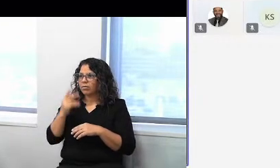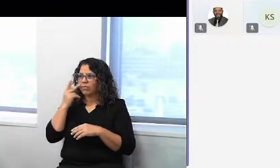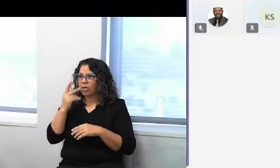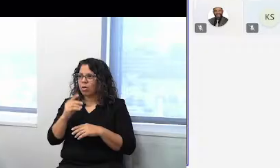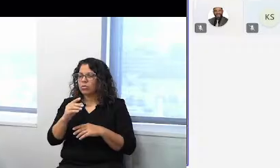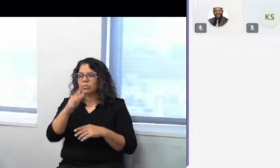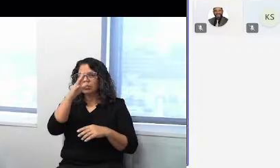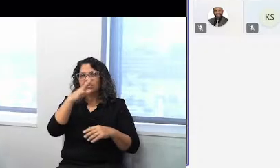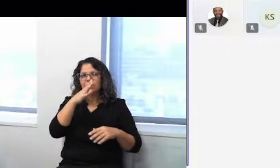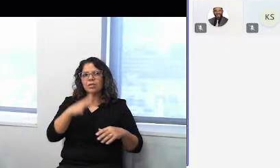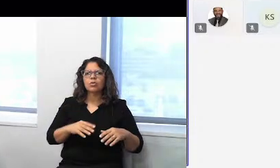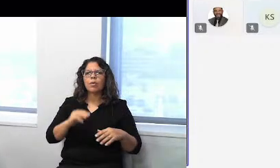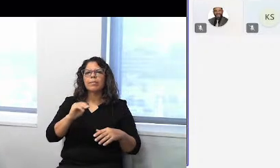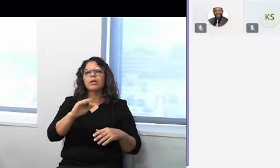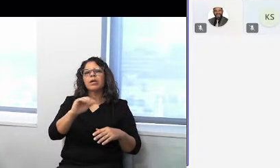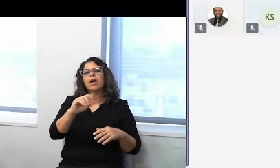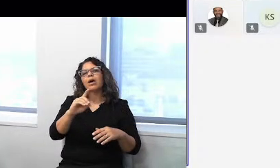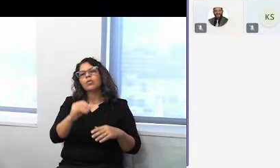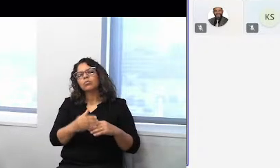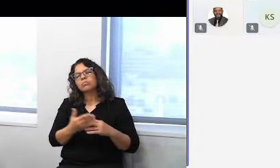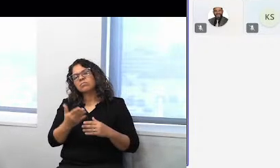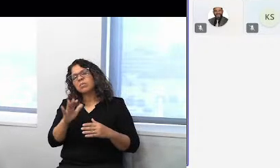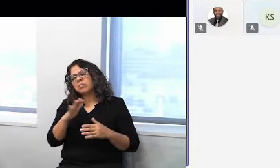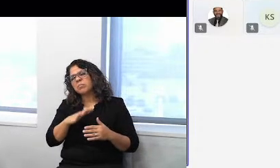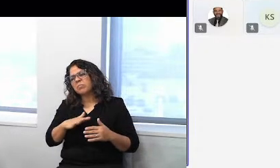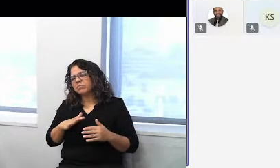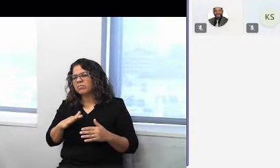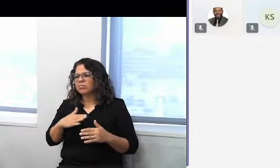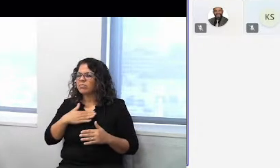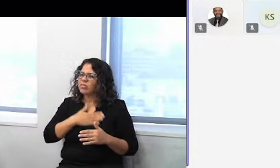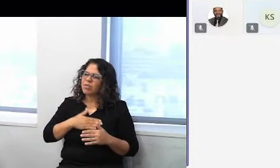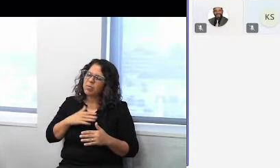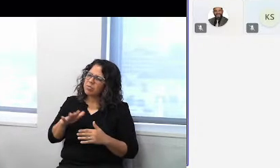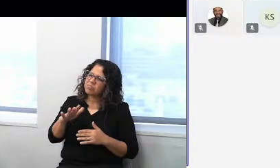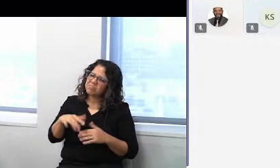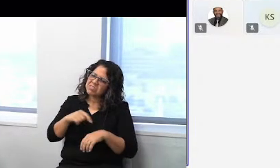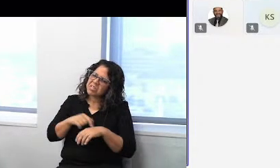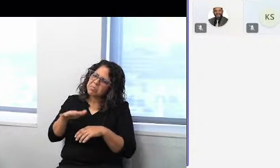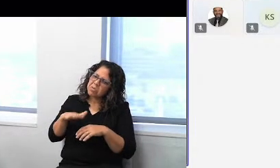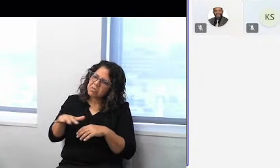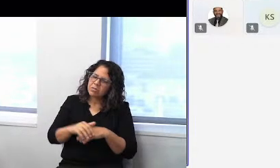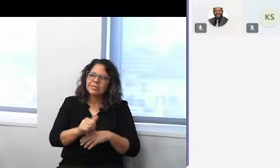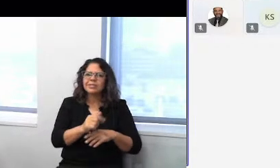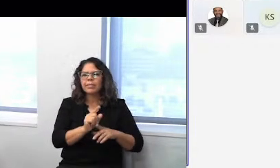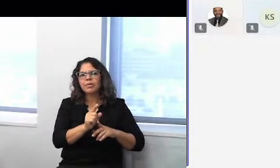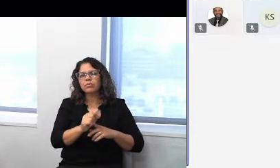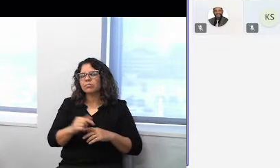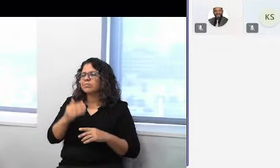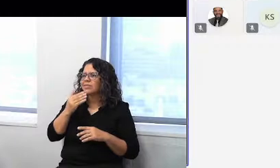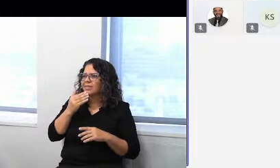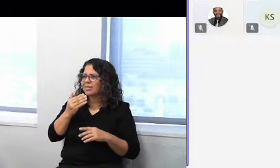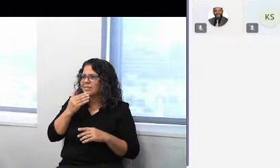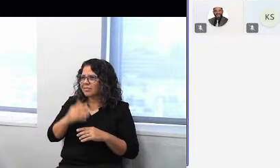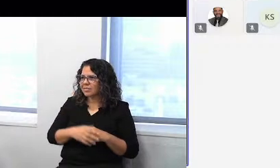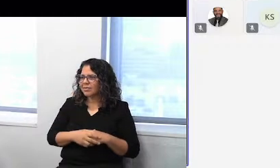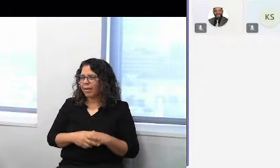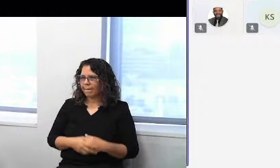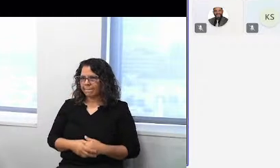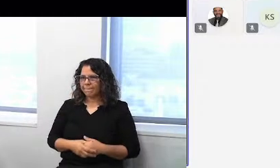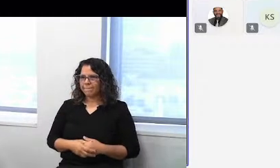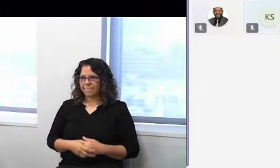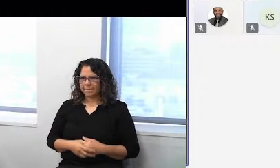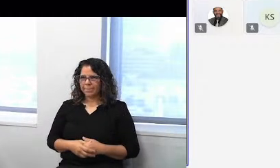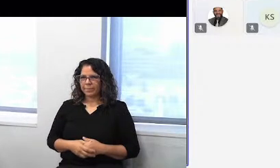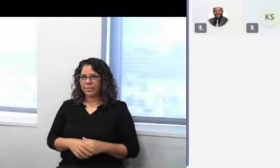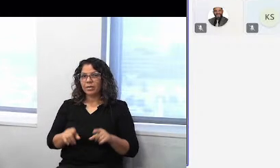a non-binding estimate, please? Yeah, no more than 10 minutes. Okay, thank you for that, Ms. Mercado. And then there's